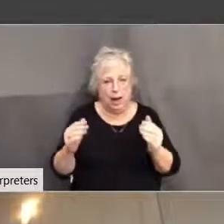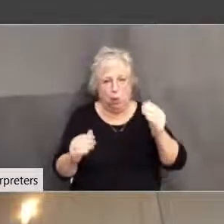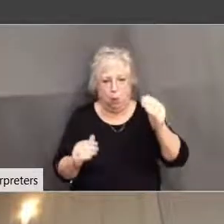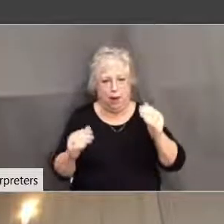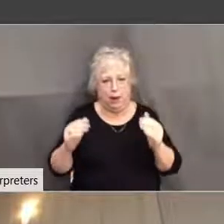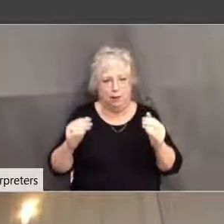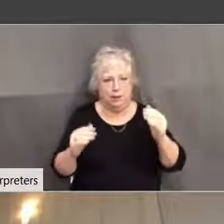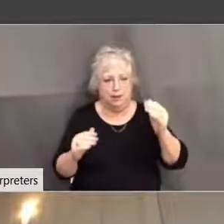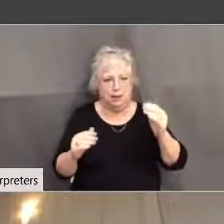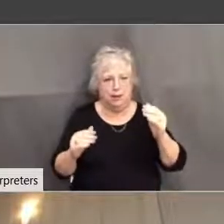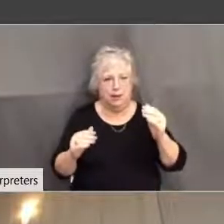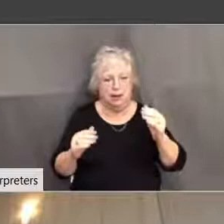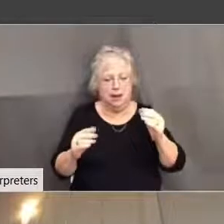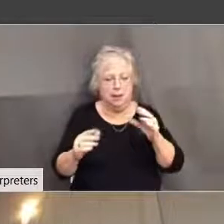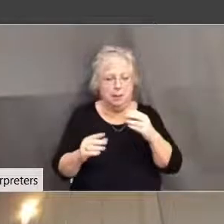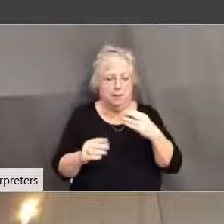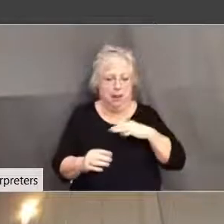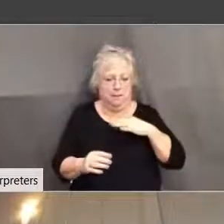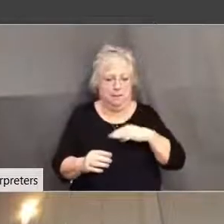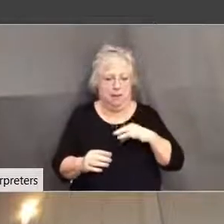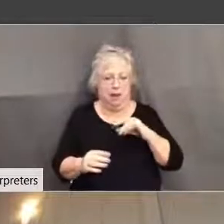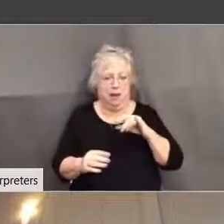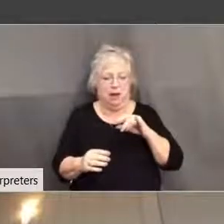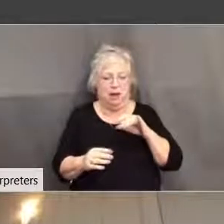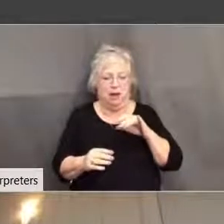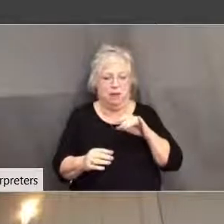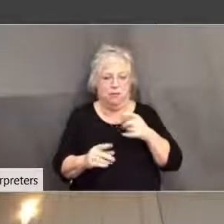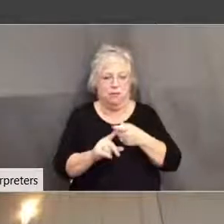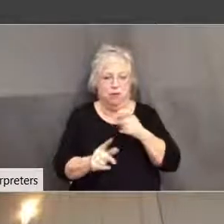we would get by making the other move at this